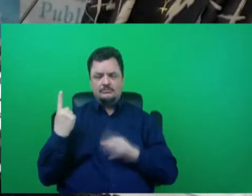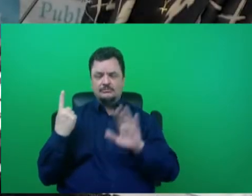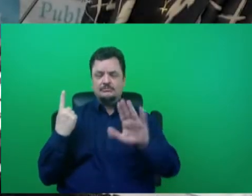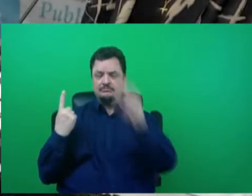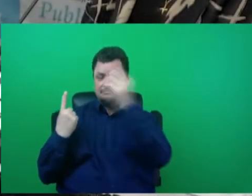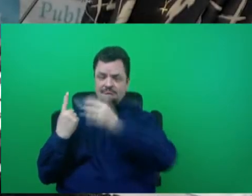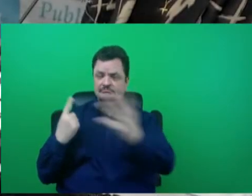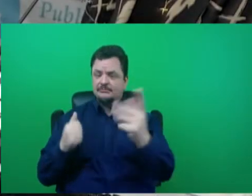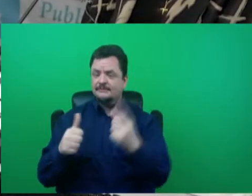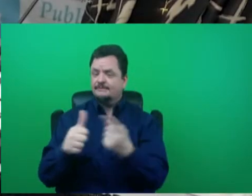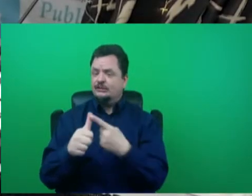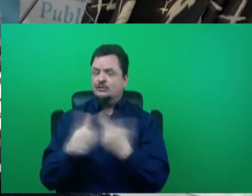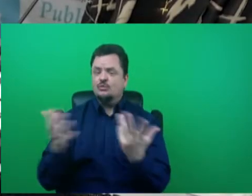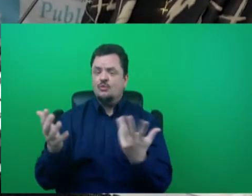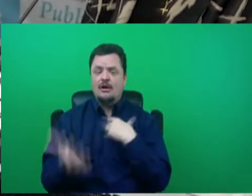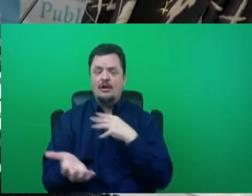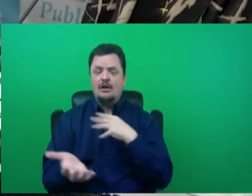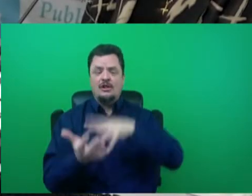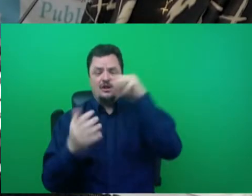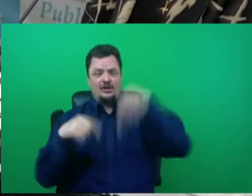new physician, is being nice to